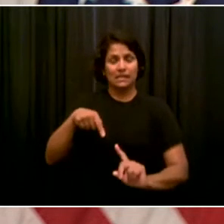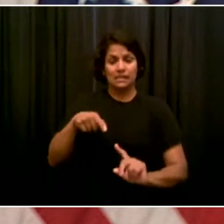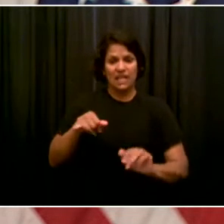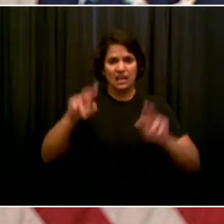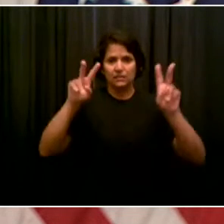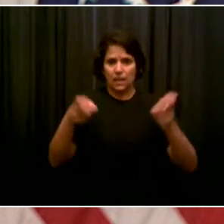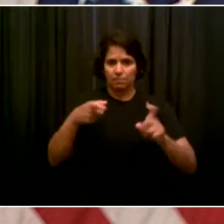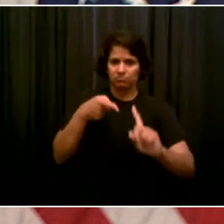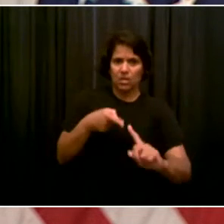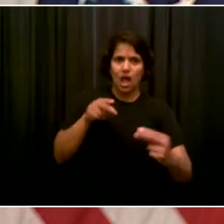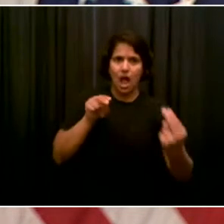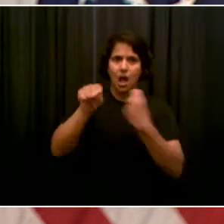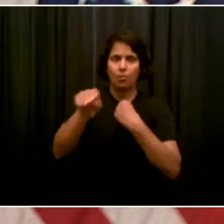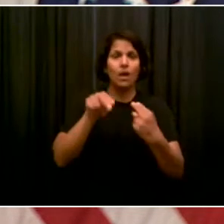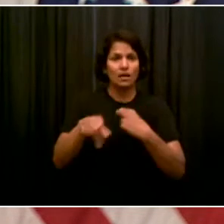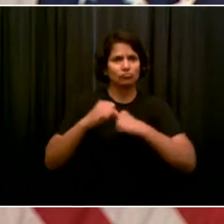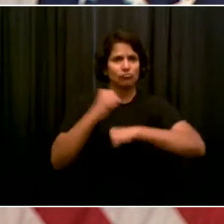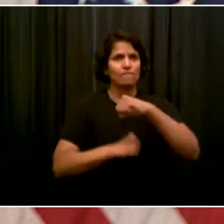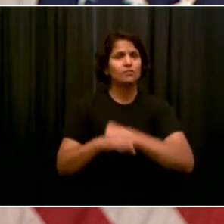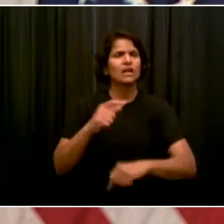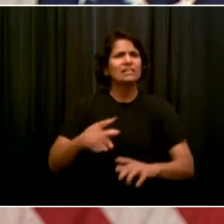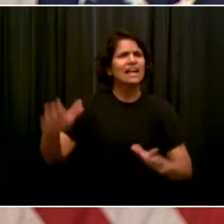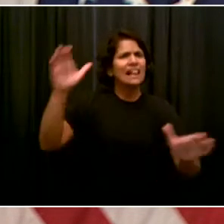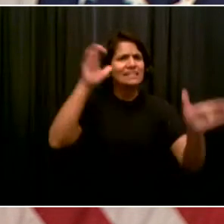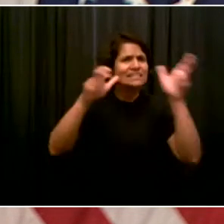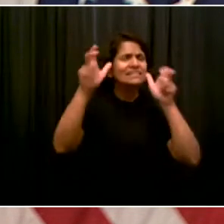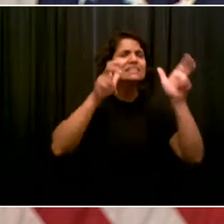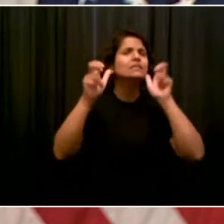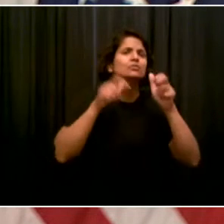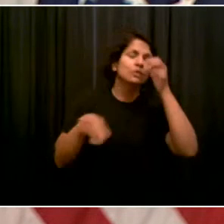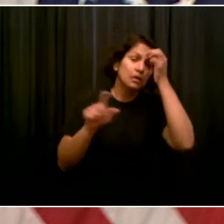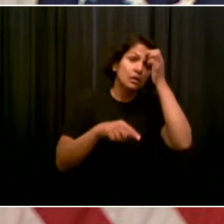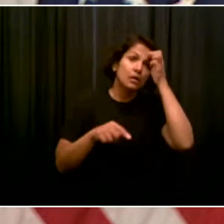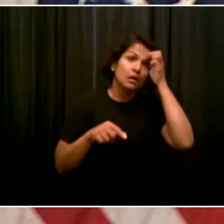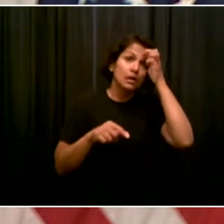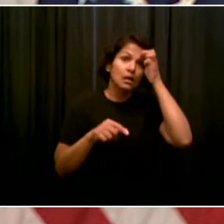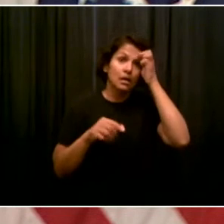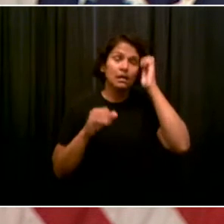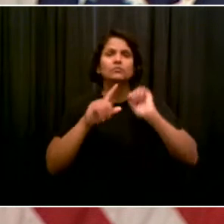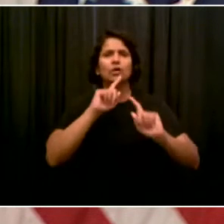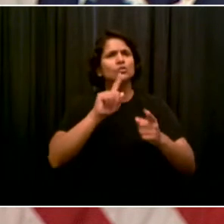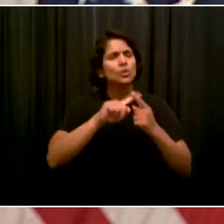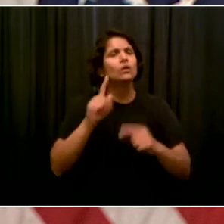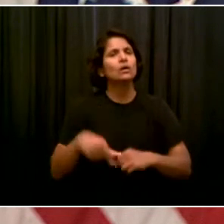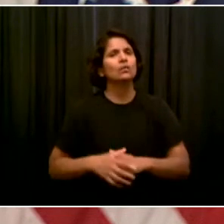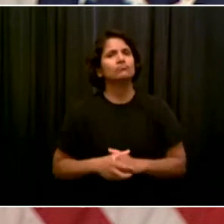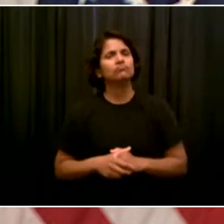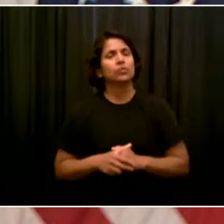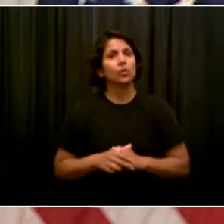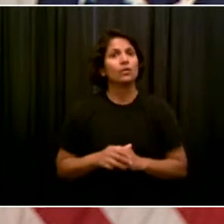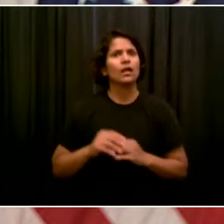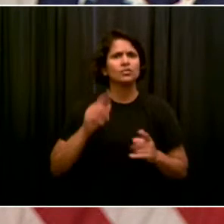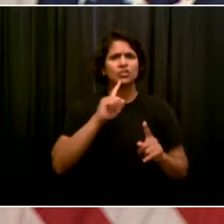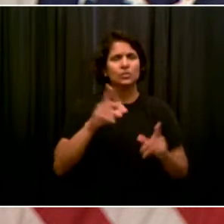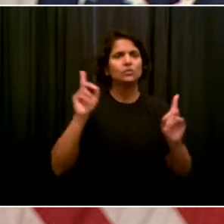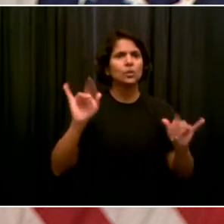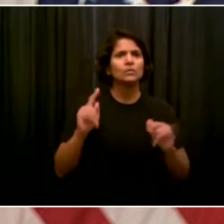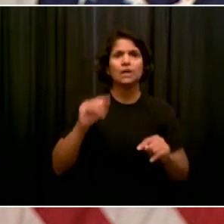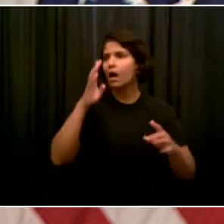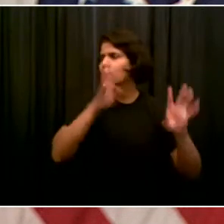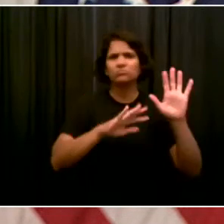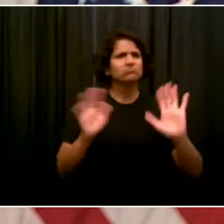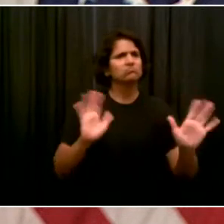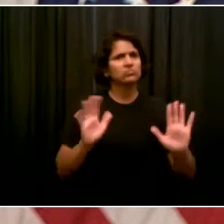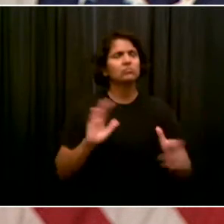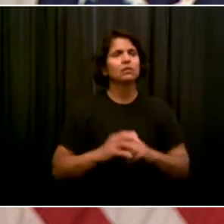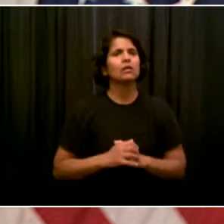Your government is responding. That's what today is about. And in the months ahead, as we pursue the outreach